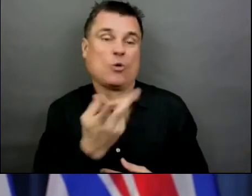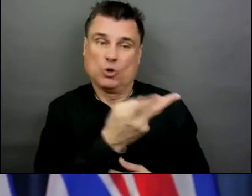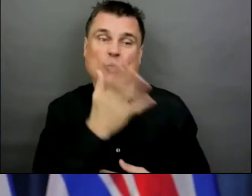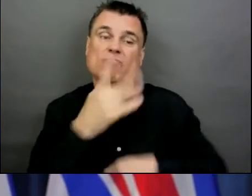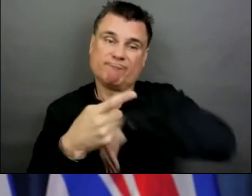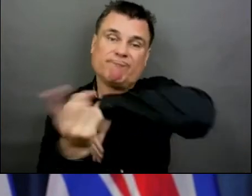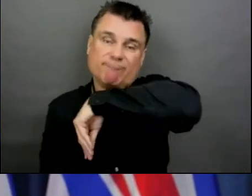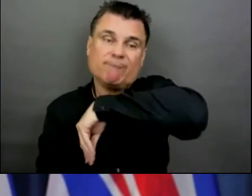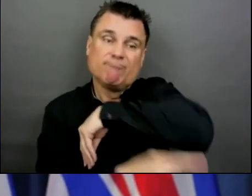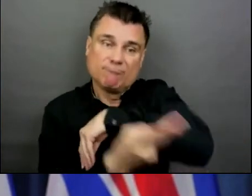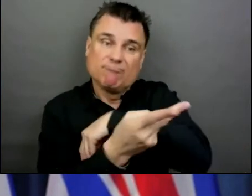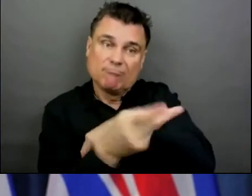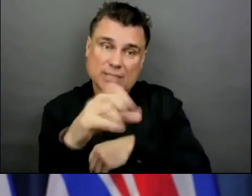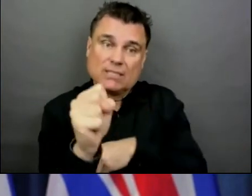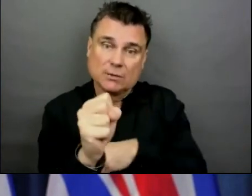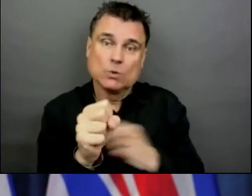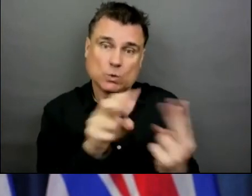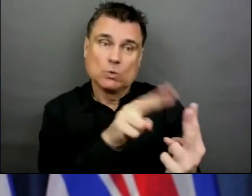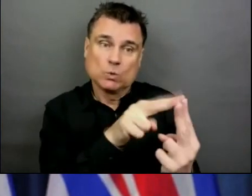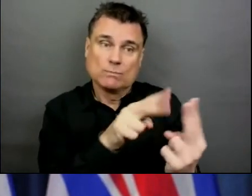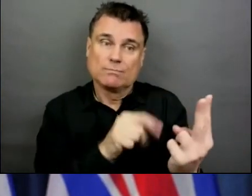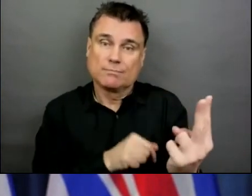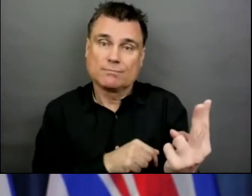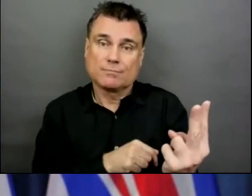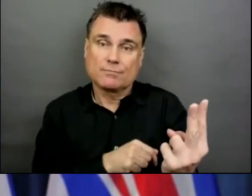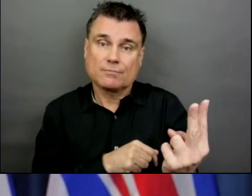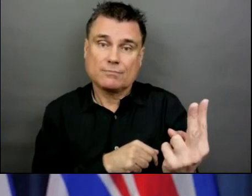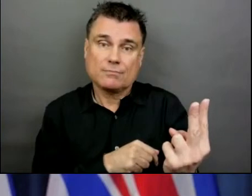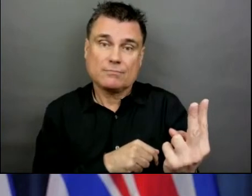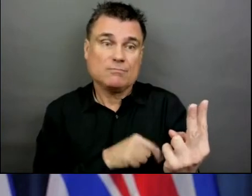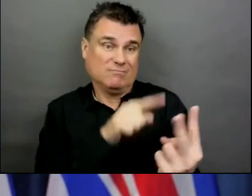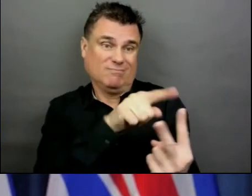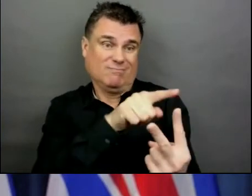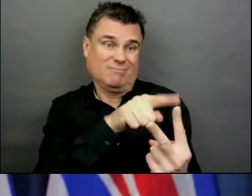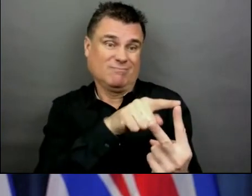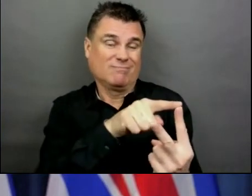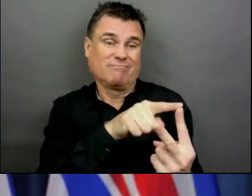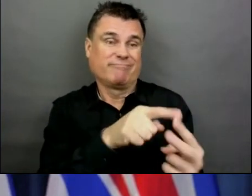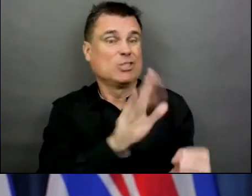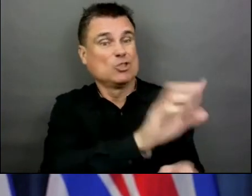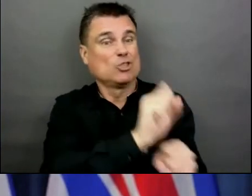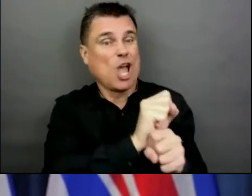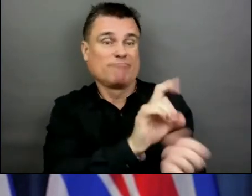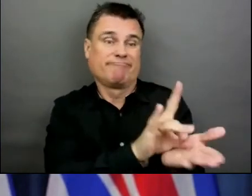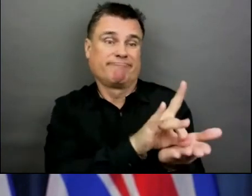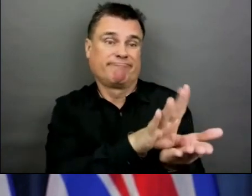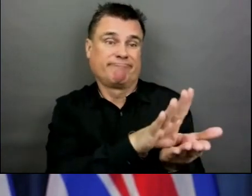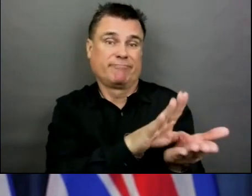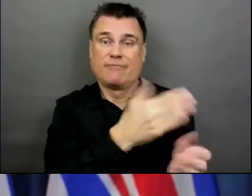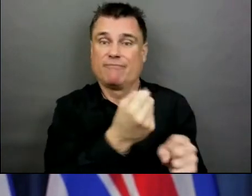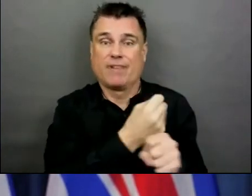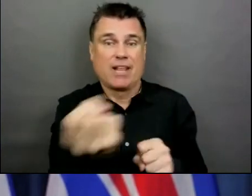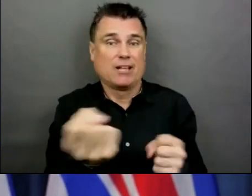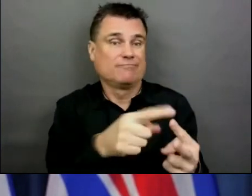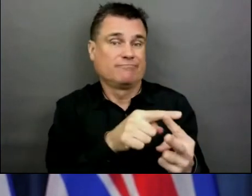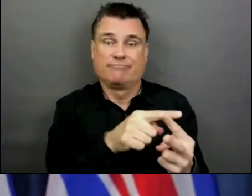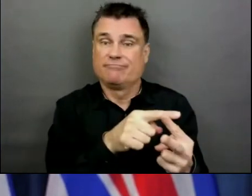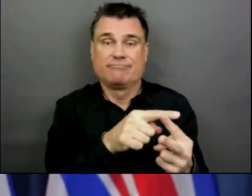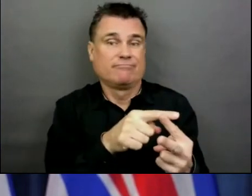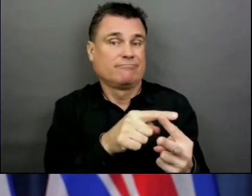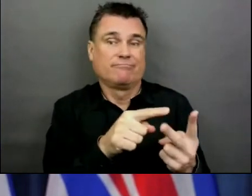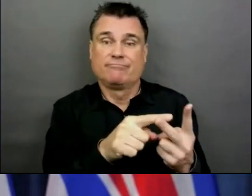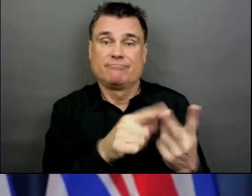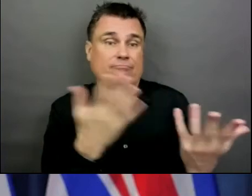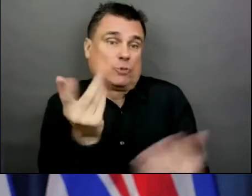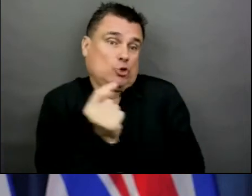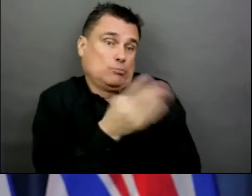a $10 million a year job, as they should. Next question is from Richard Ziswin,